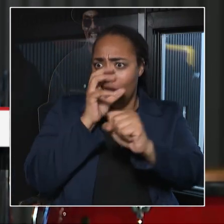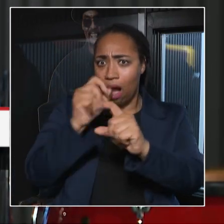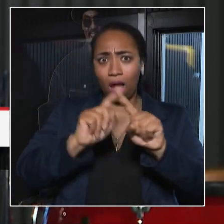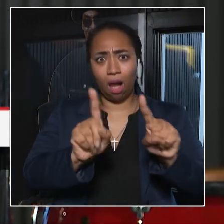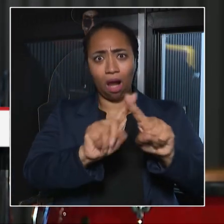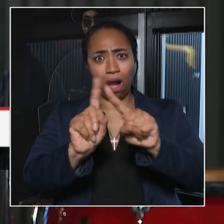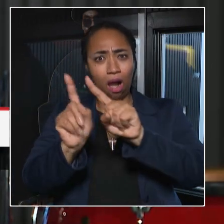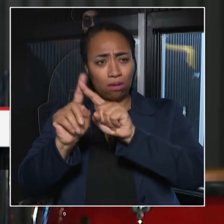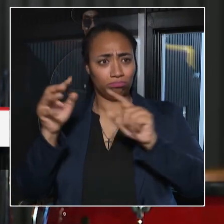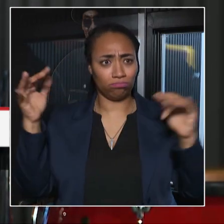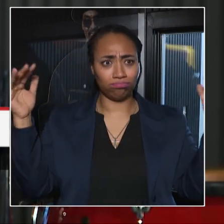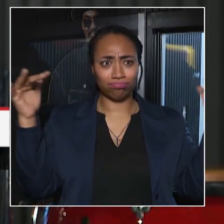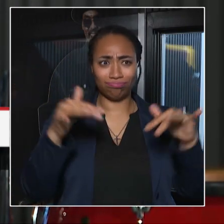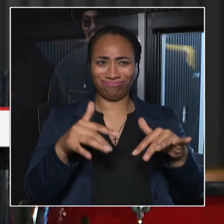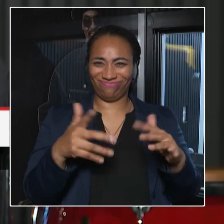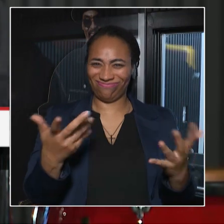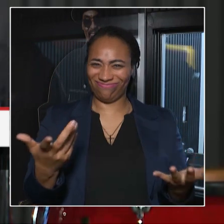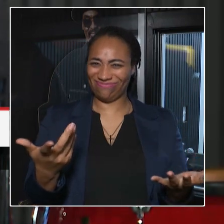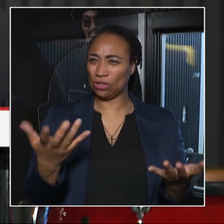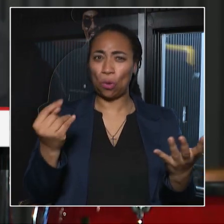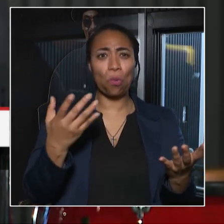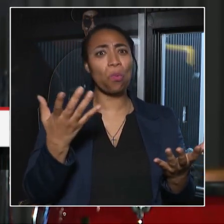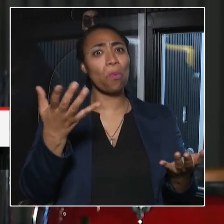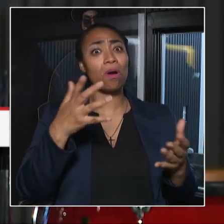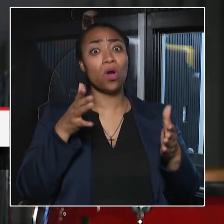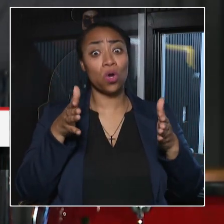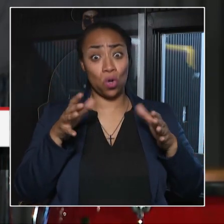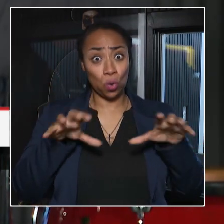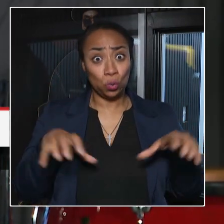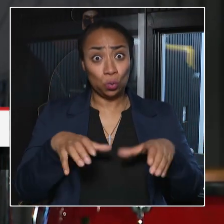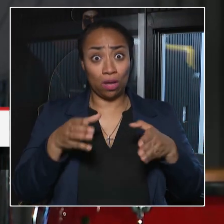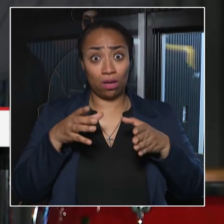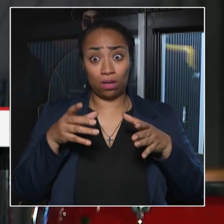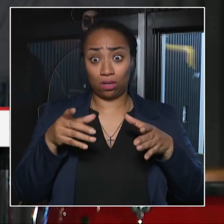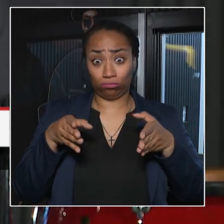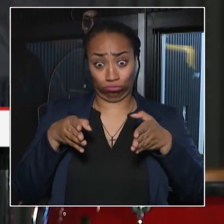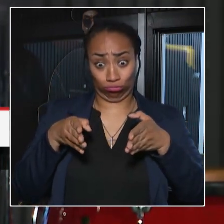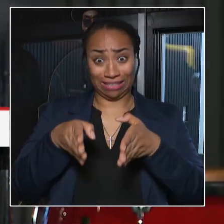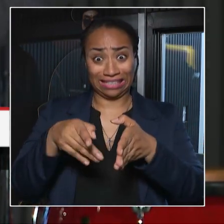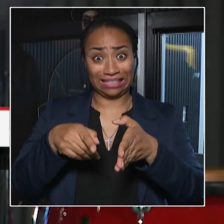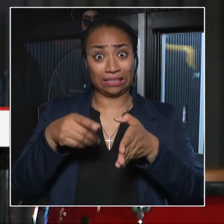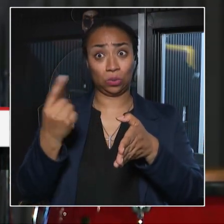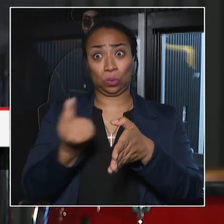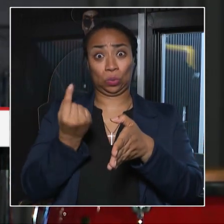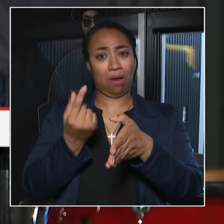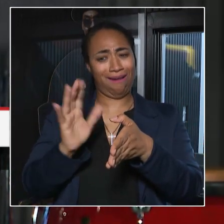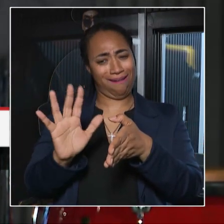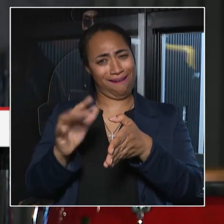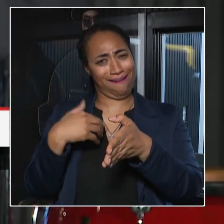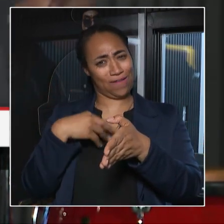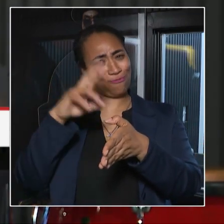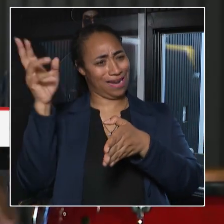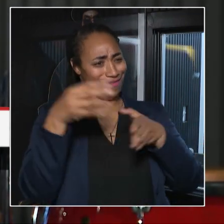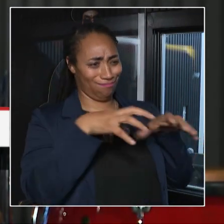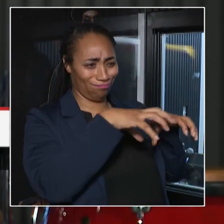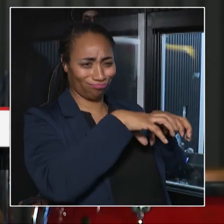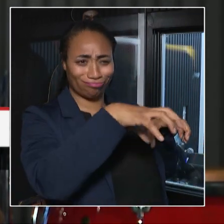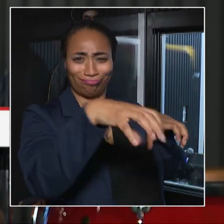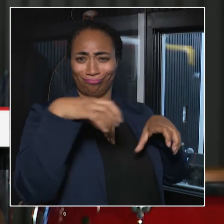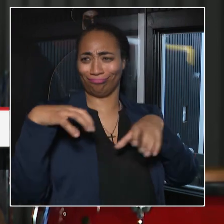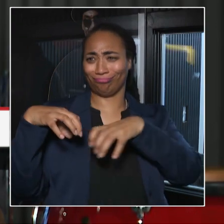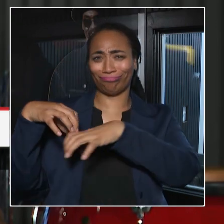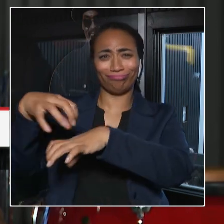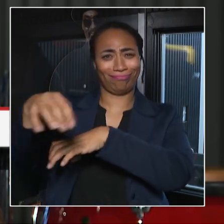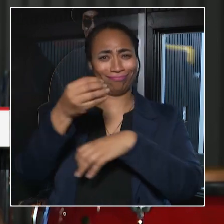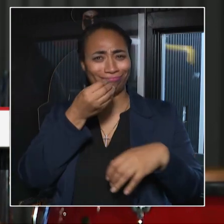mayor, we have enough restaurants and businesses where we can open every business and get it going on. Where you popping around everywhere, we're going to bring a